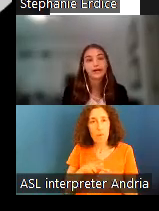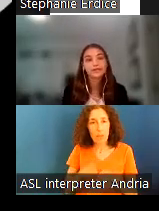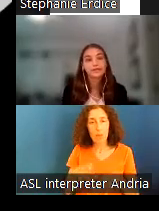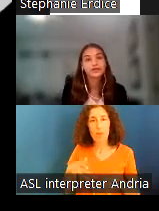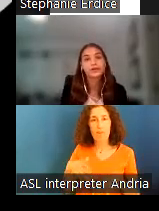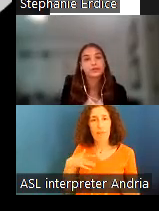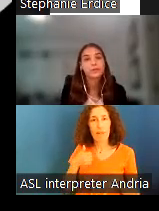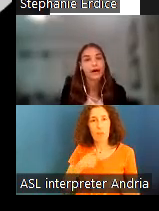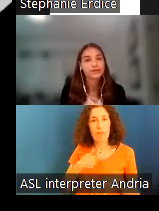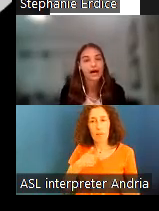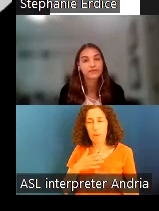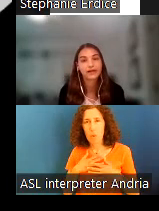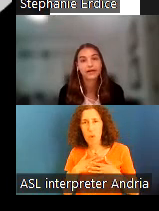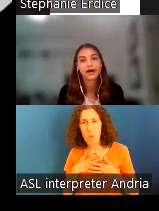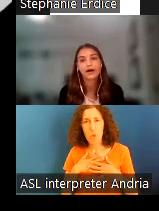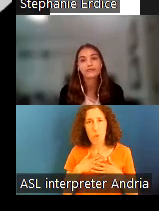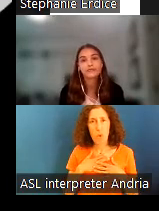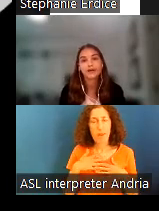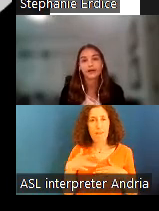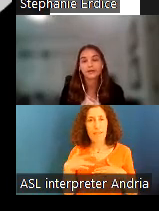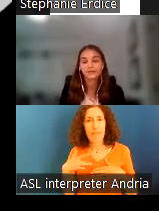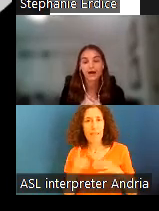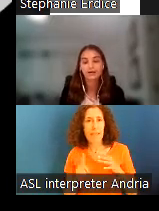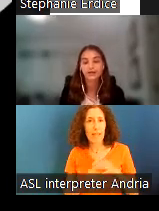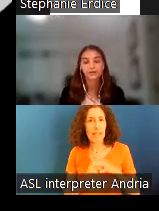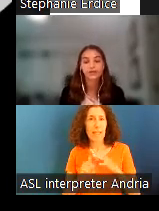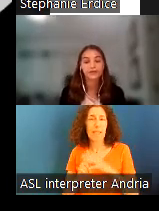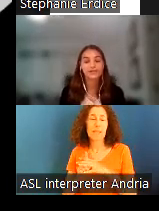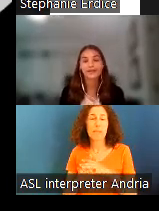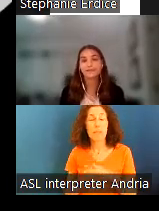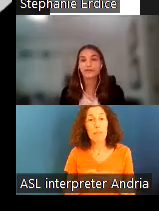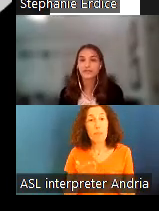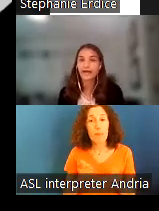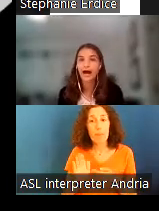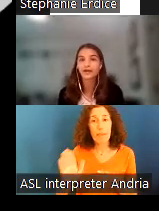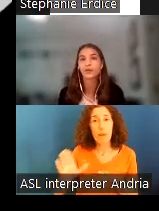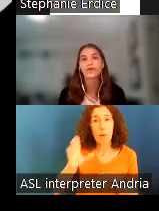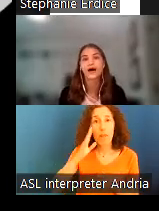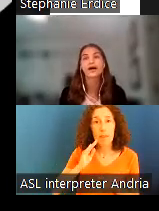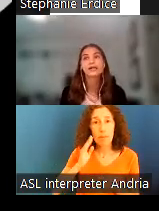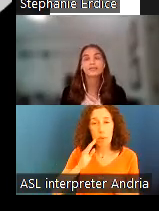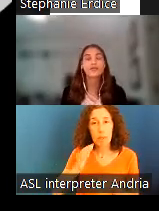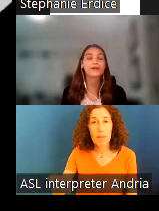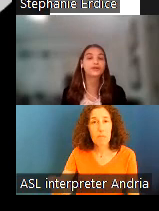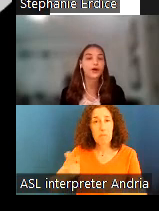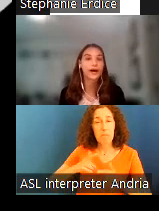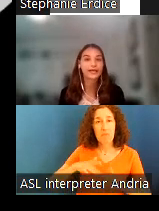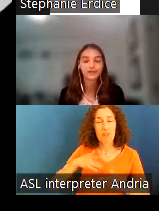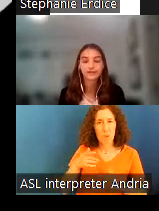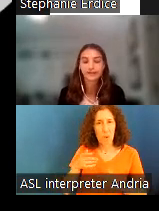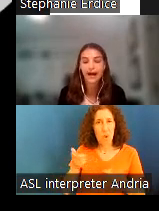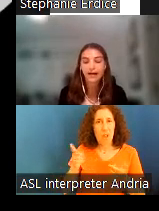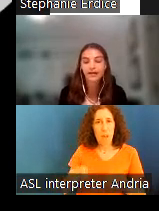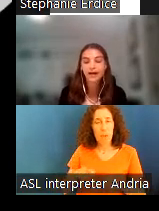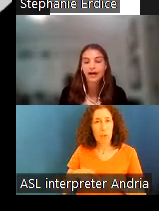because the client's situation reminds the advocate of a sexual assault experience that they've previously had, or that someone that they know